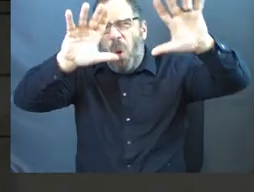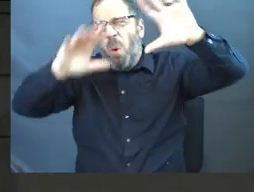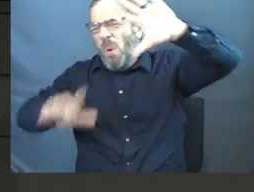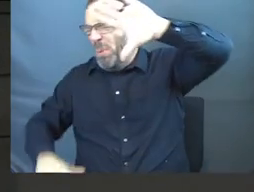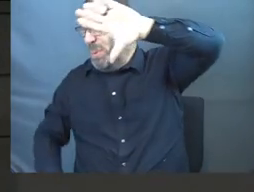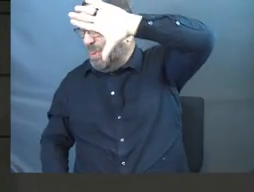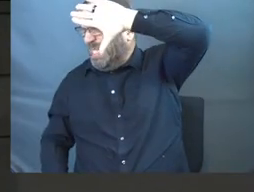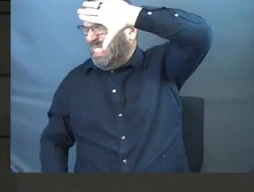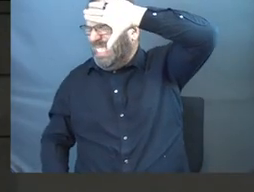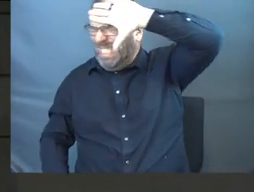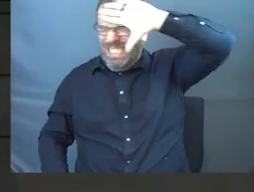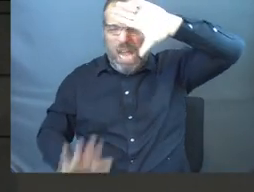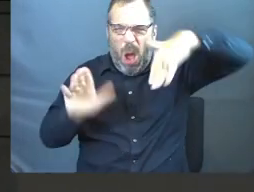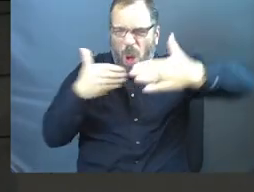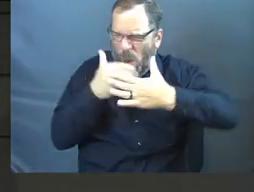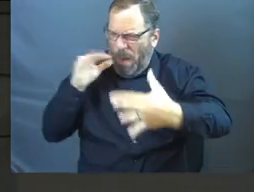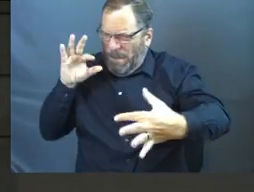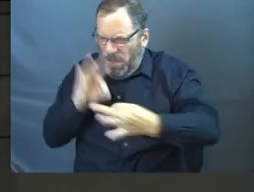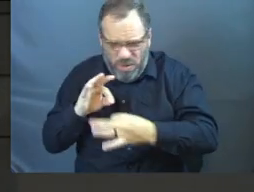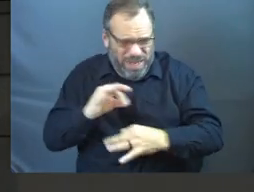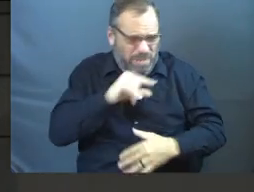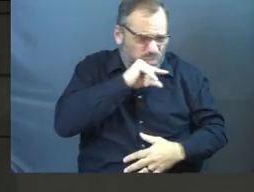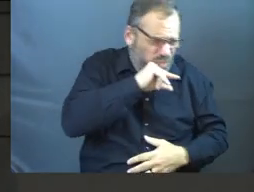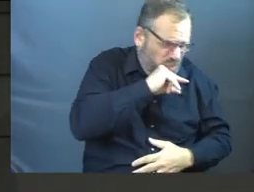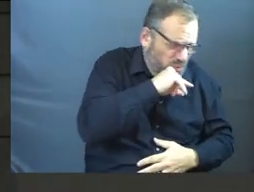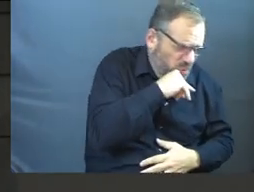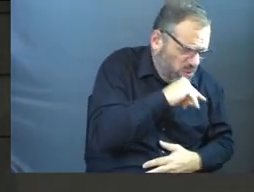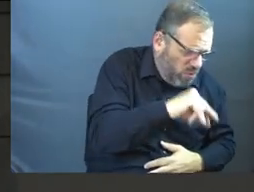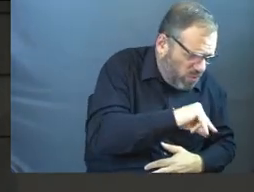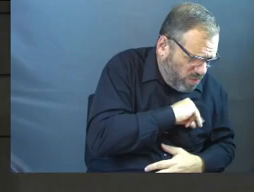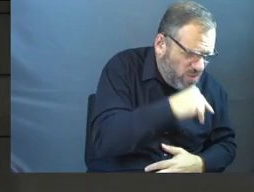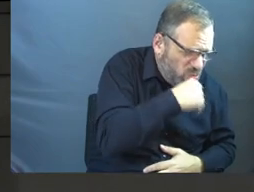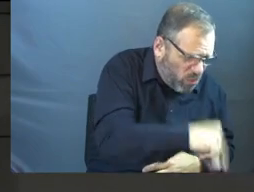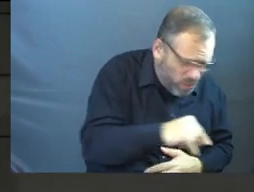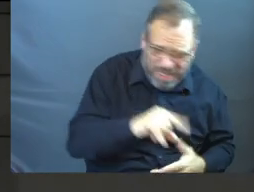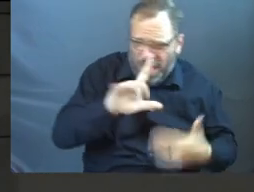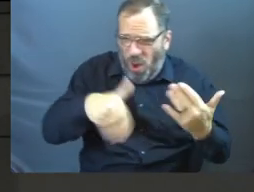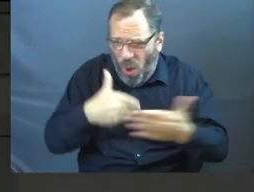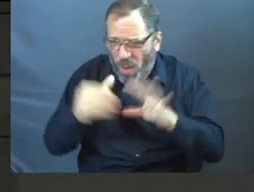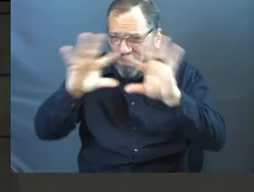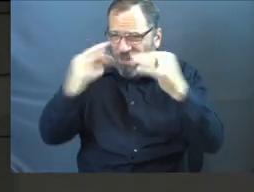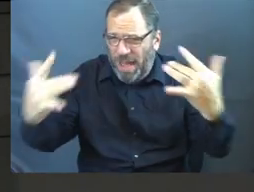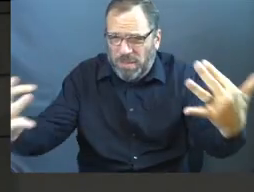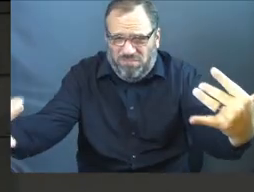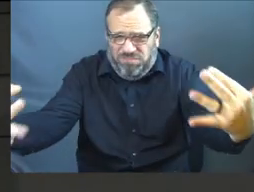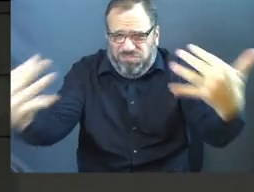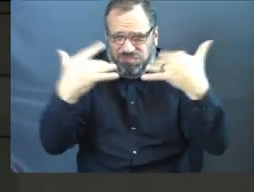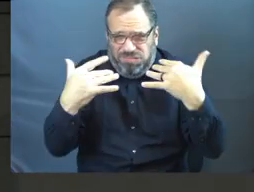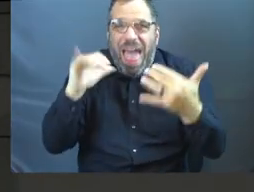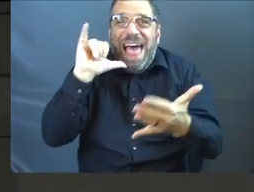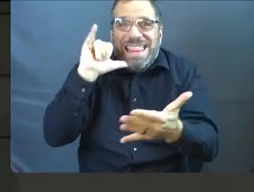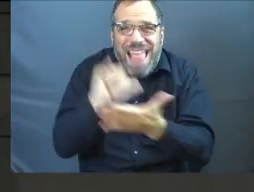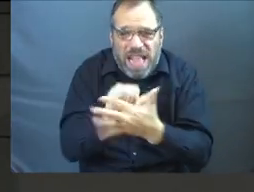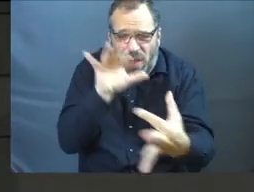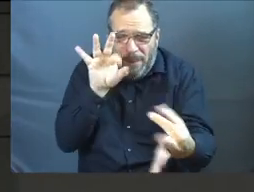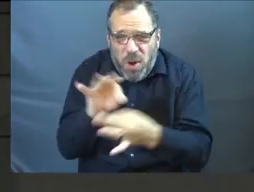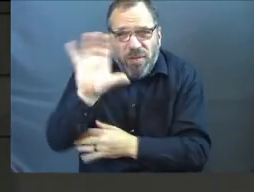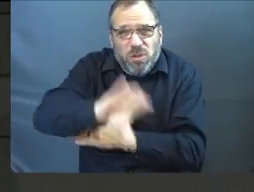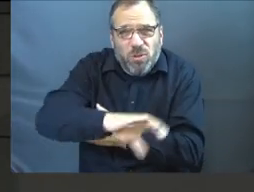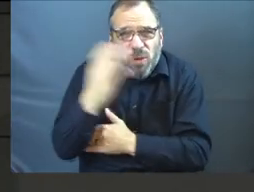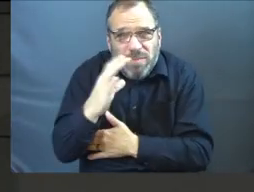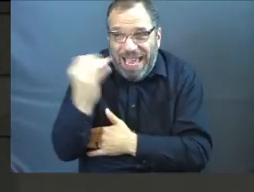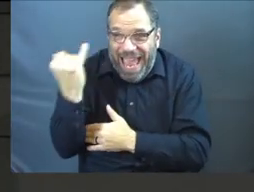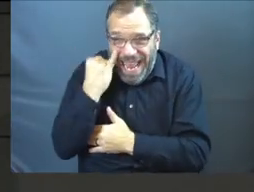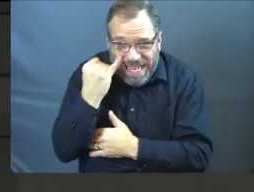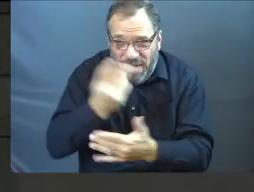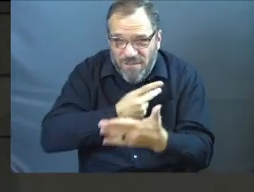display. Everything needs to be perfect. The turkey needs to be cooked just right. I need to have all my family with us. That's how you get the perfect Christmas. And if